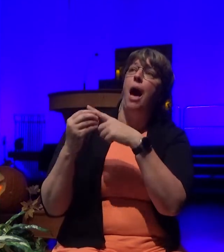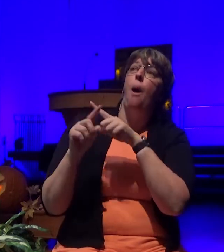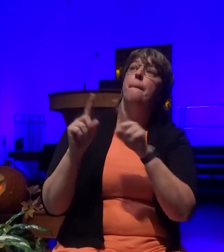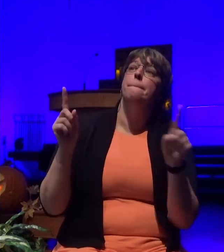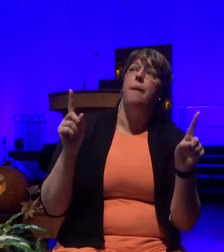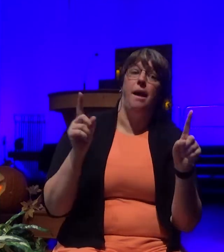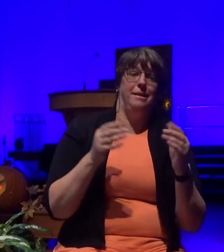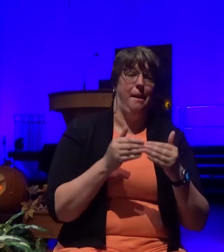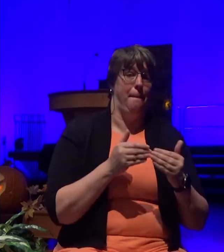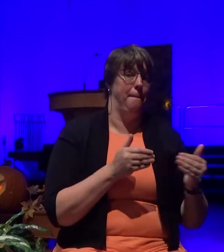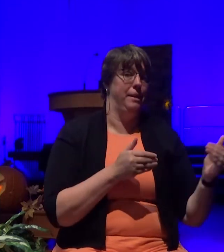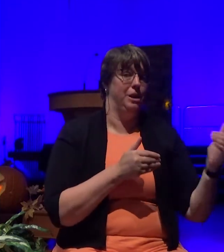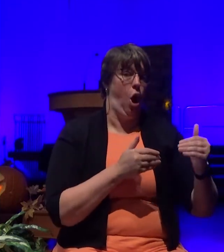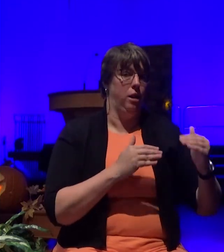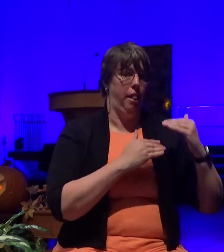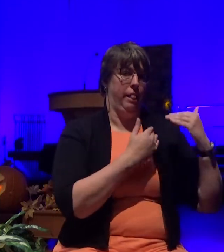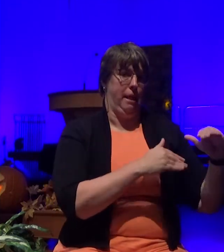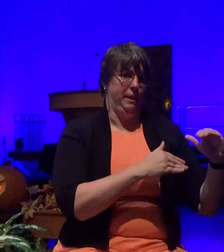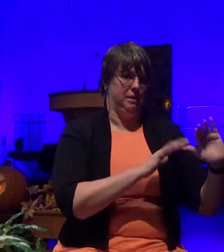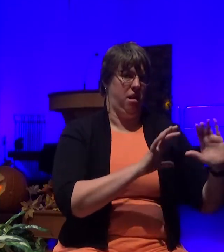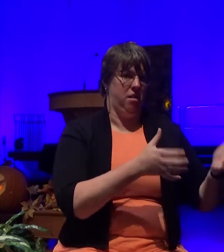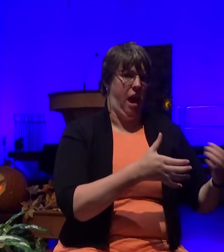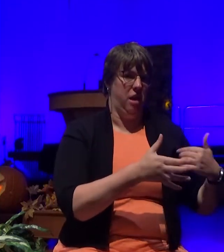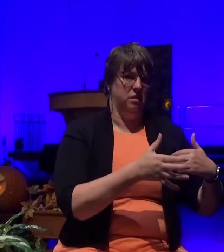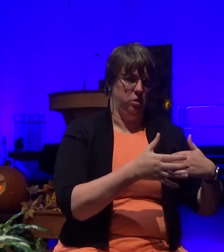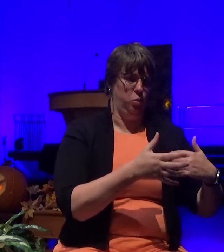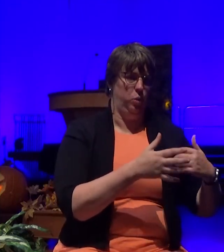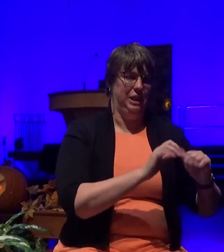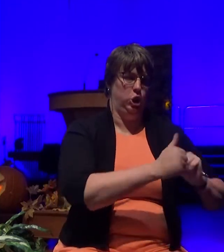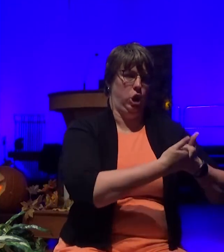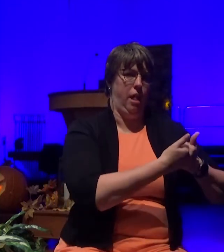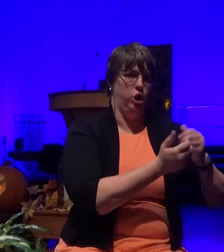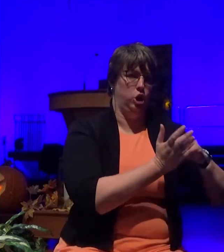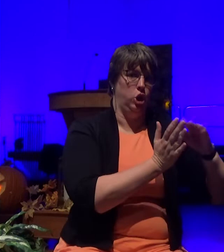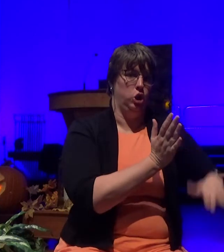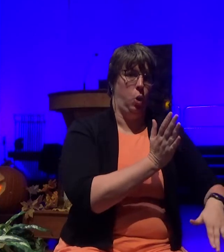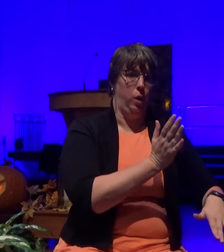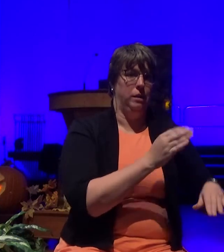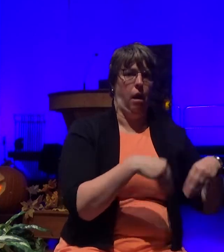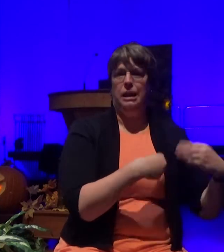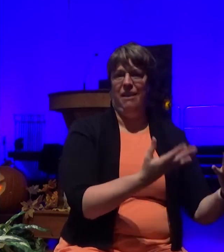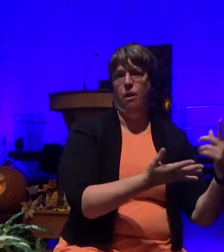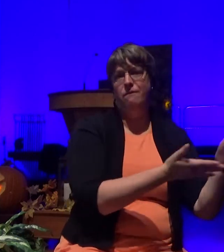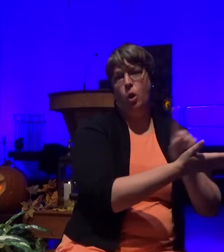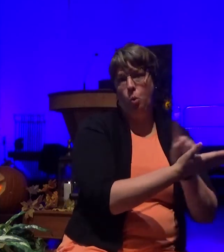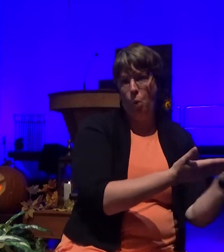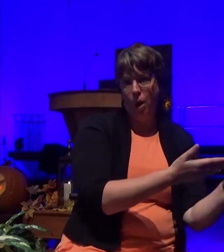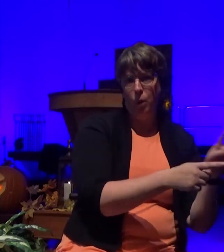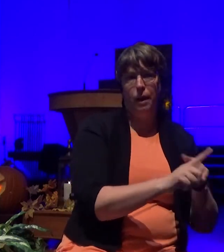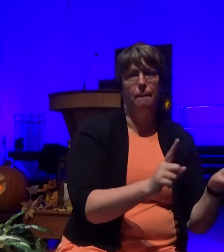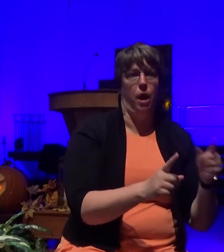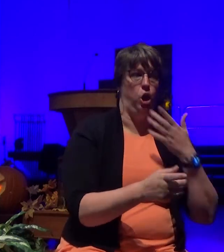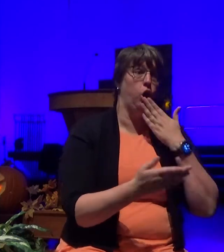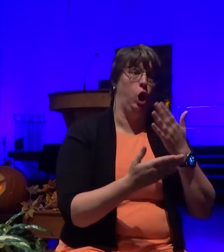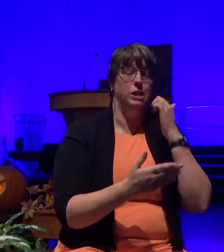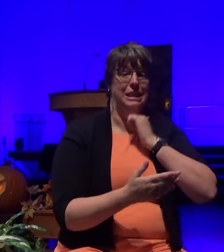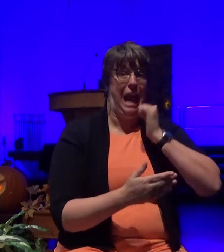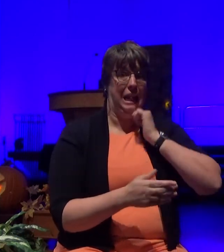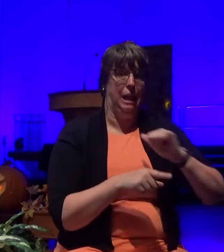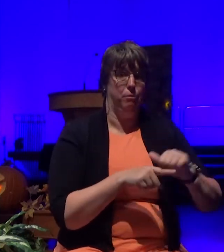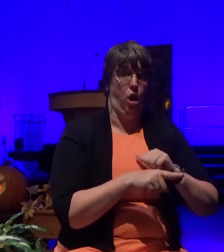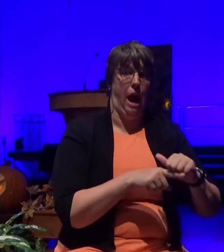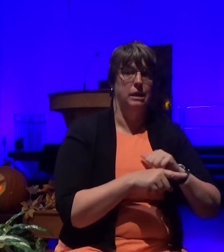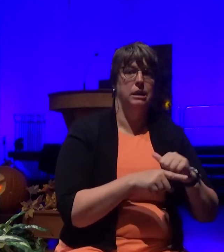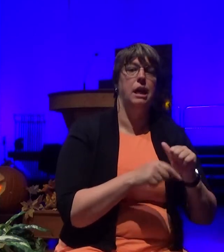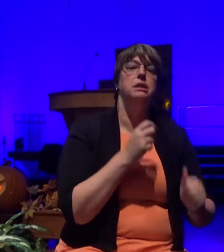Limits class, there's this exercise we challenge the students and we just give it to them for a week, but it's a good daily practice to look out at